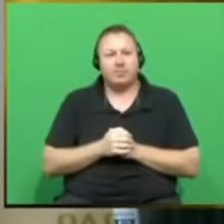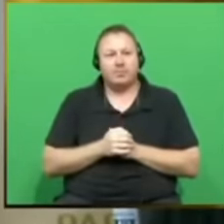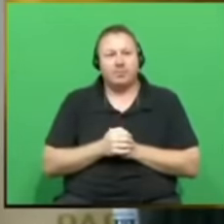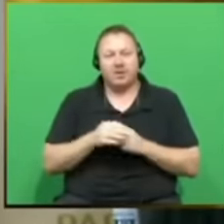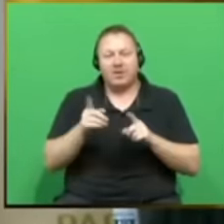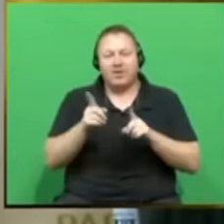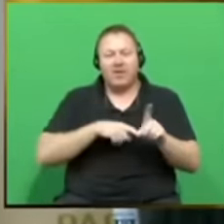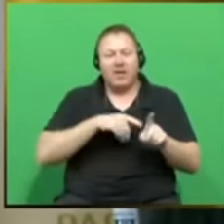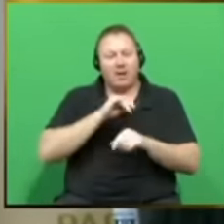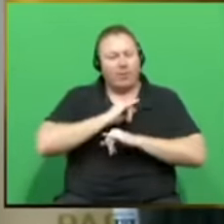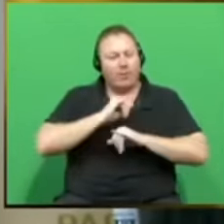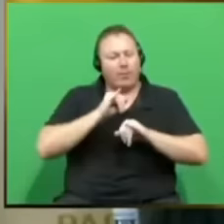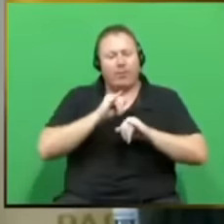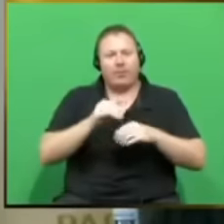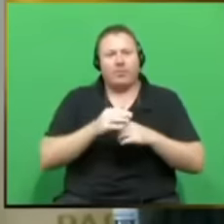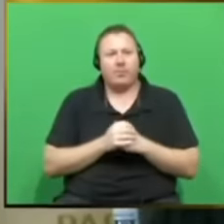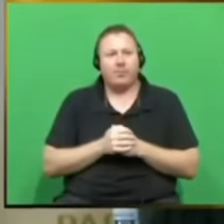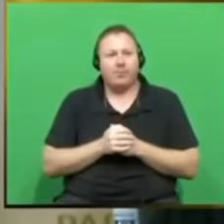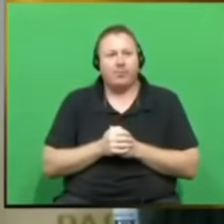them dismally.